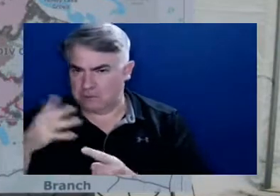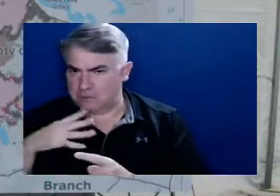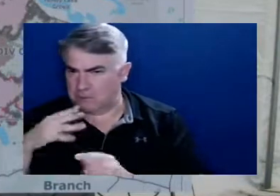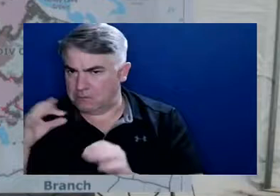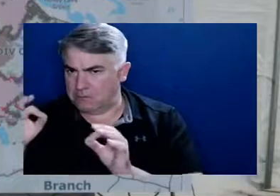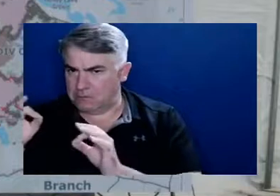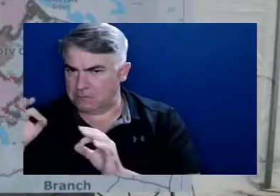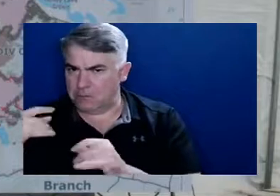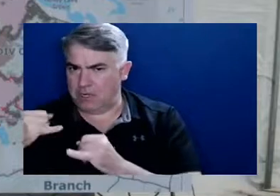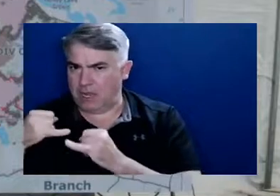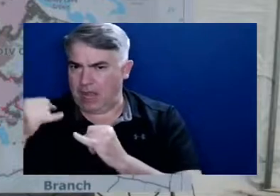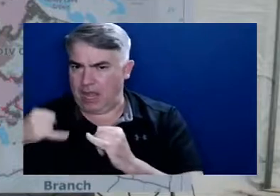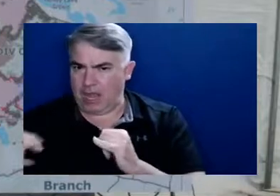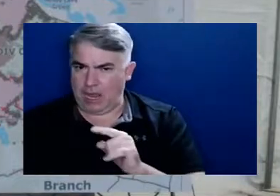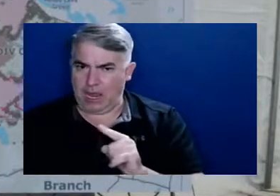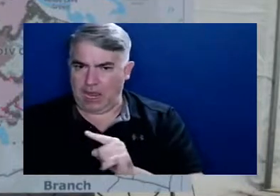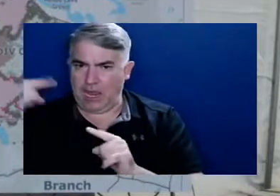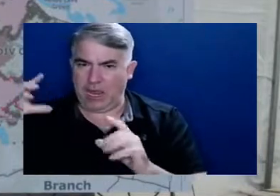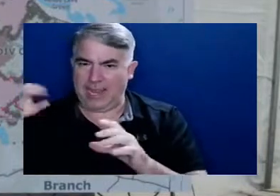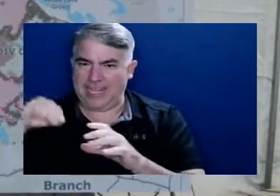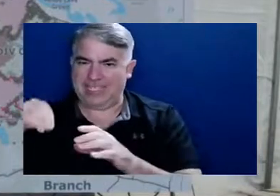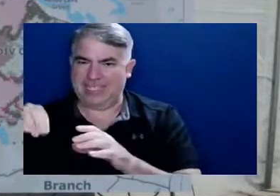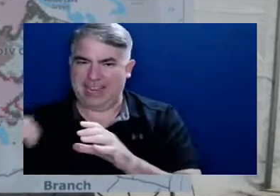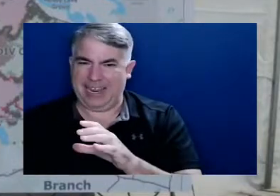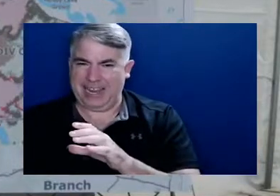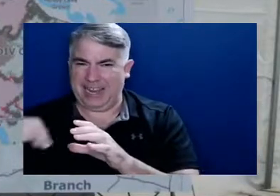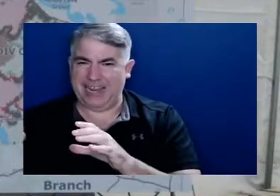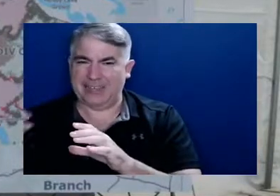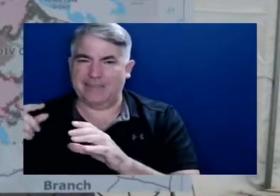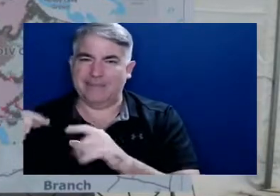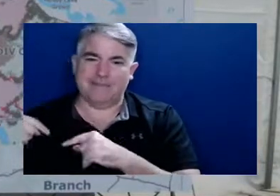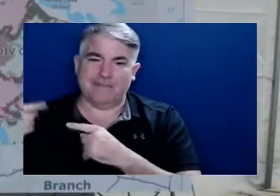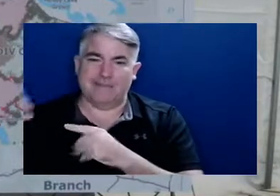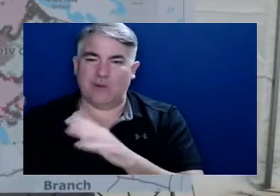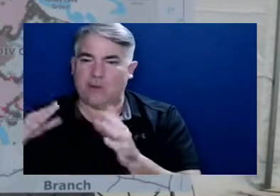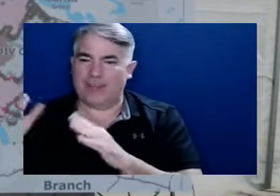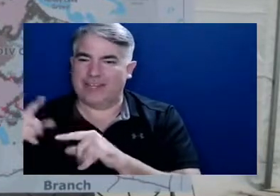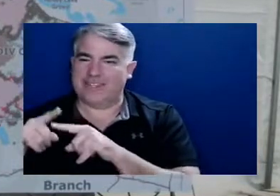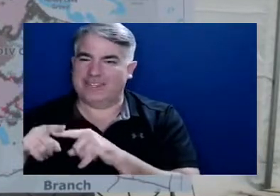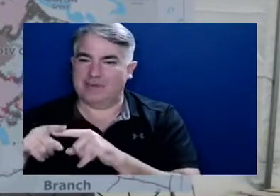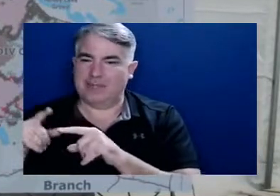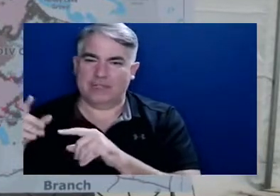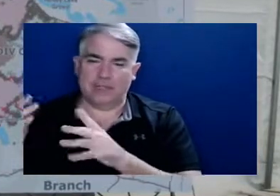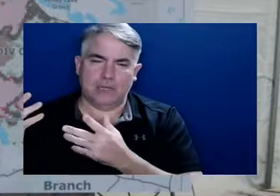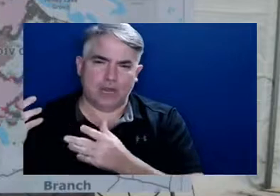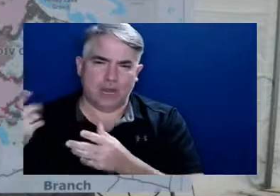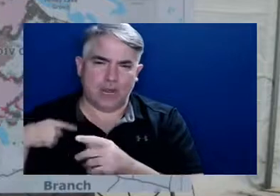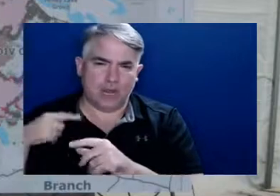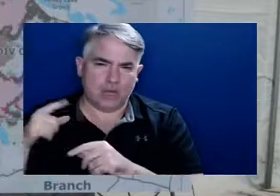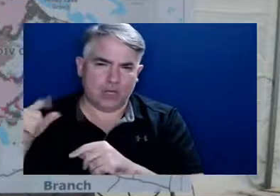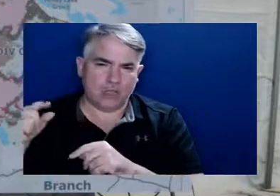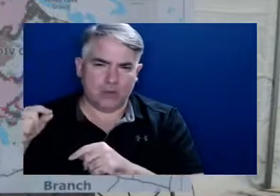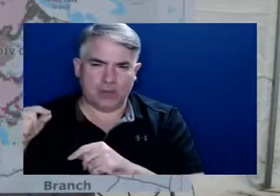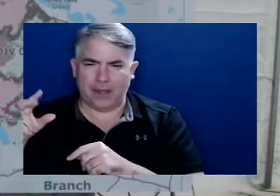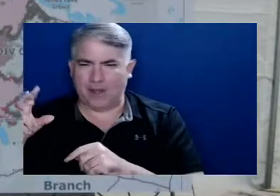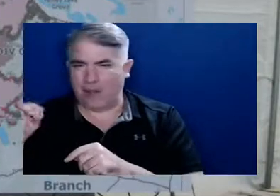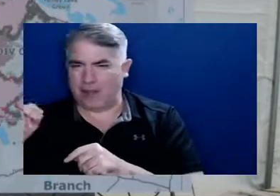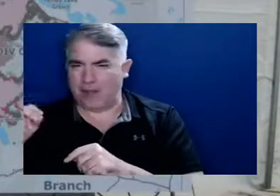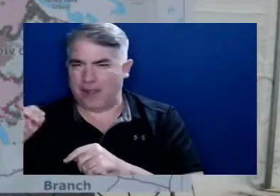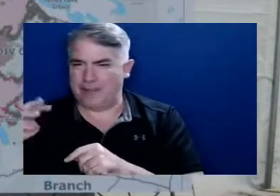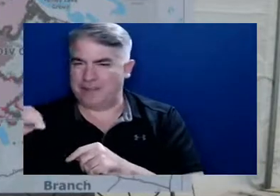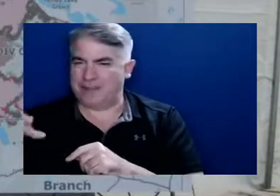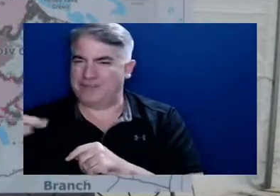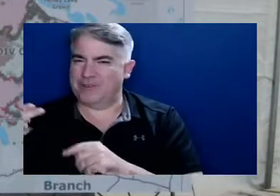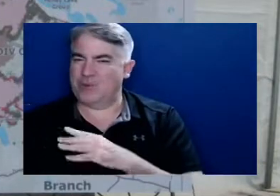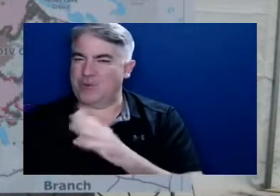wind tested. So those strong winds, 20, 30 miles per hour blowing across our line, we had no spot fires out there, so that's very good. This whole area